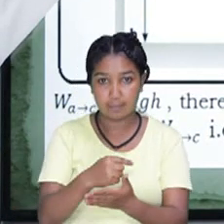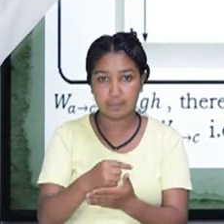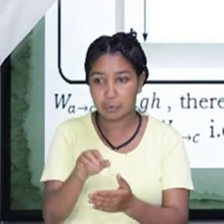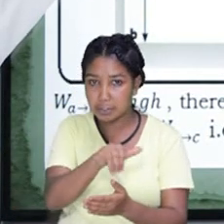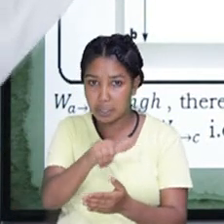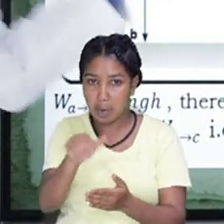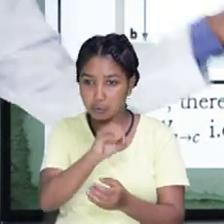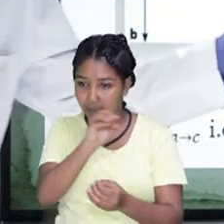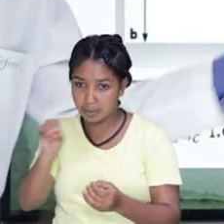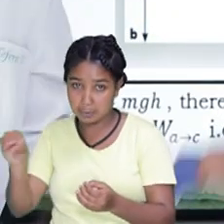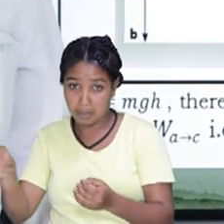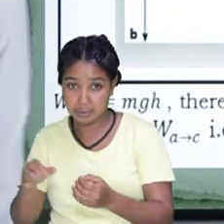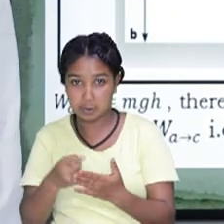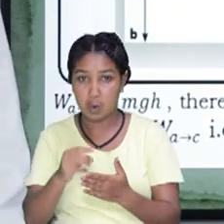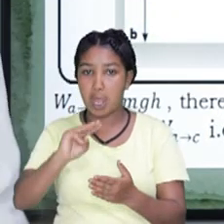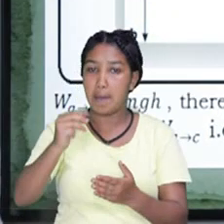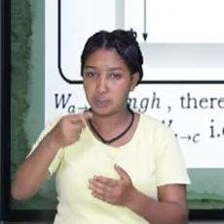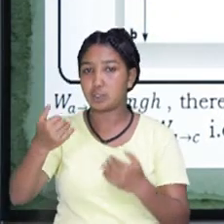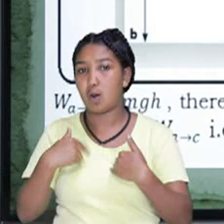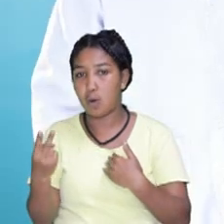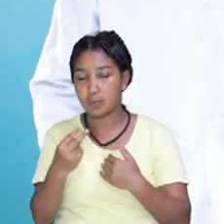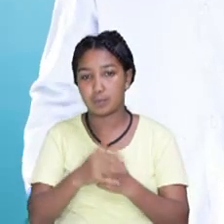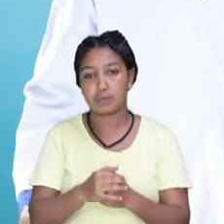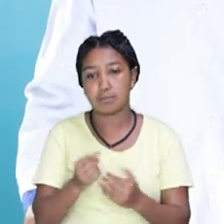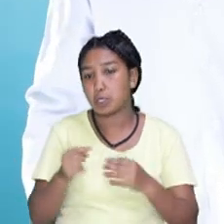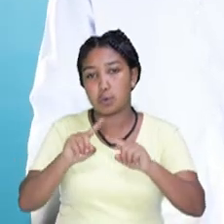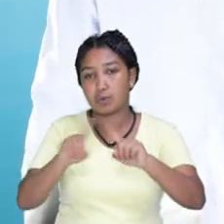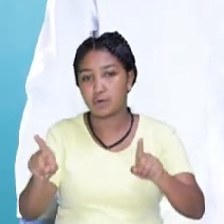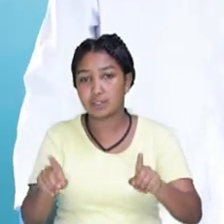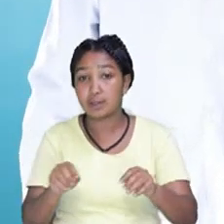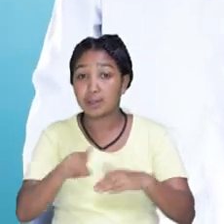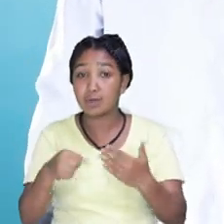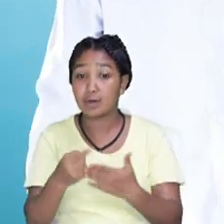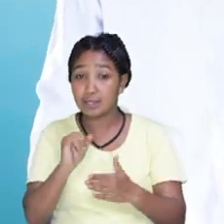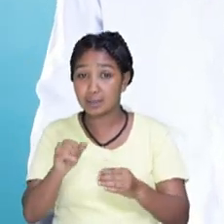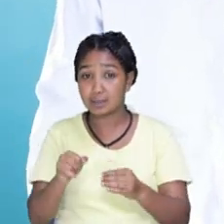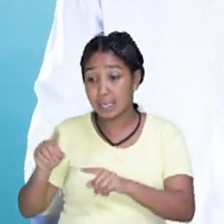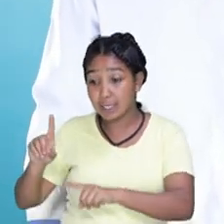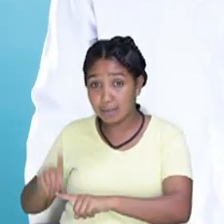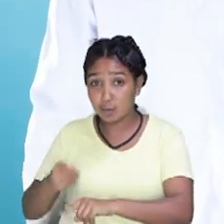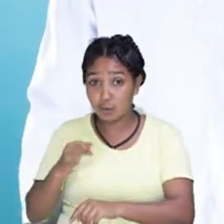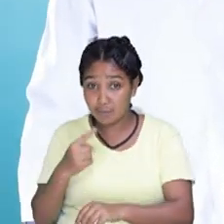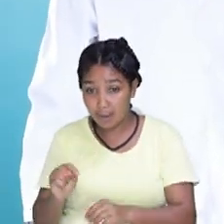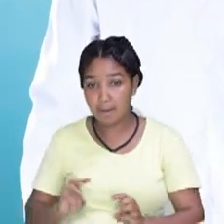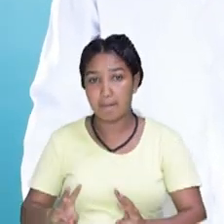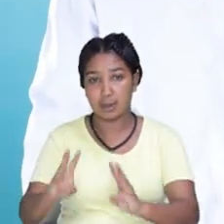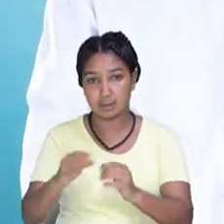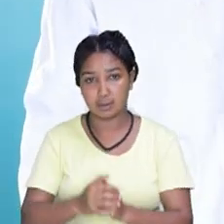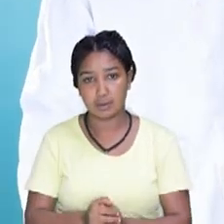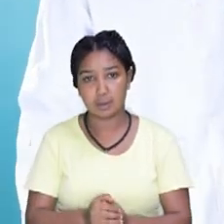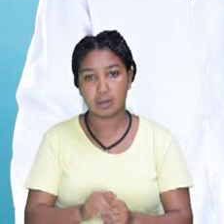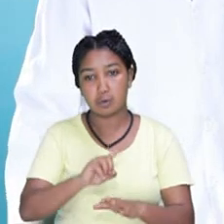the same object on this path, it's also mgh. There is no difference. Therefore, it is independent of the path.